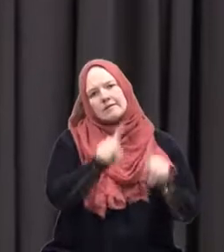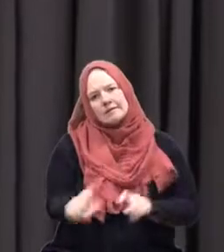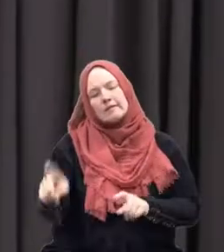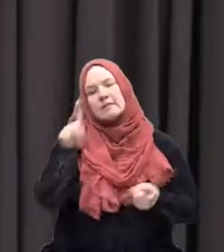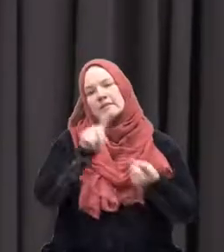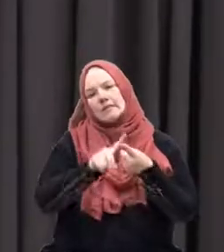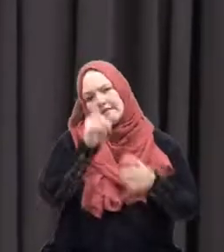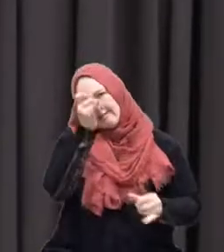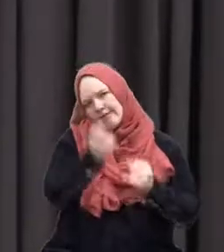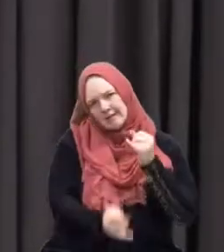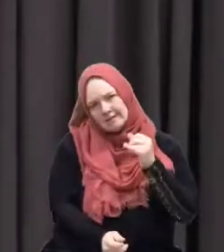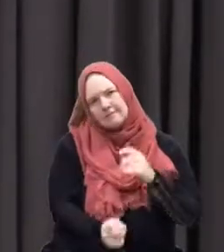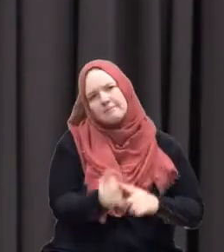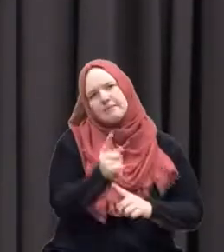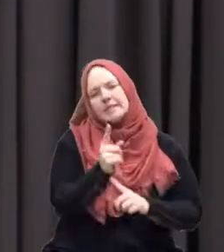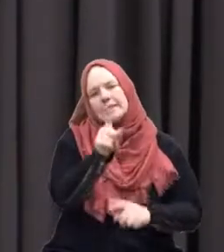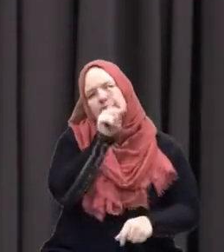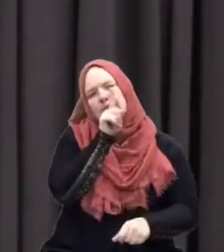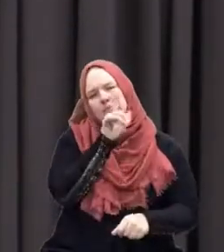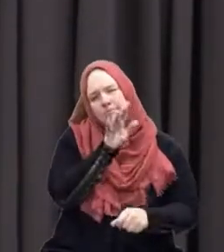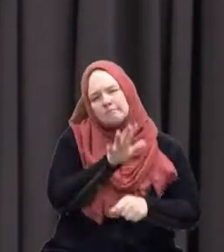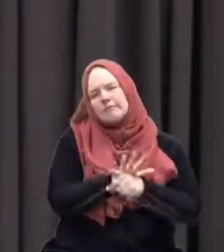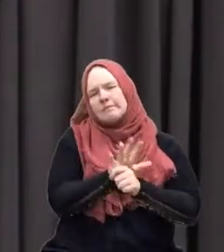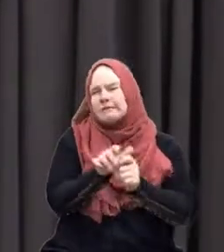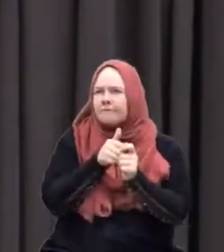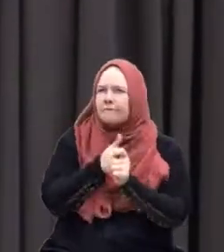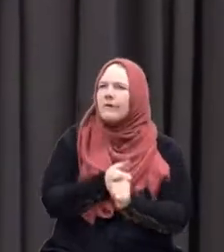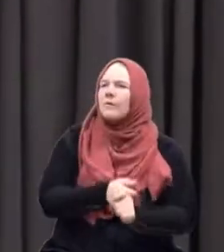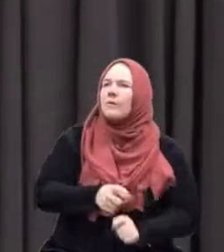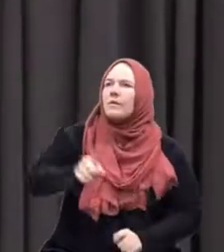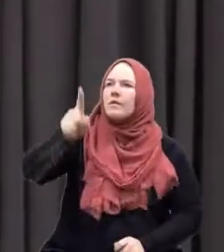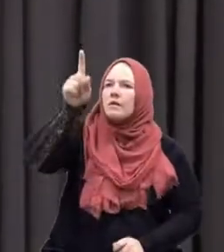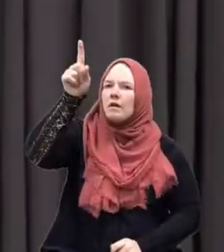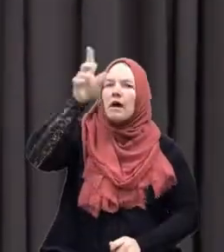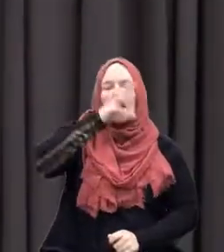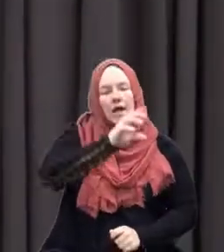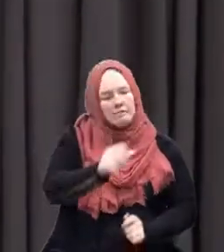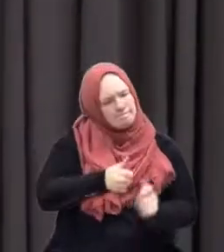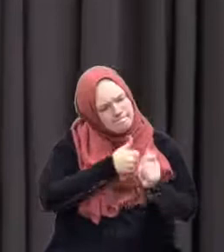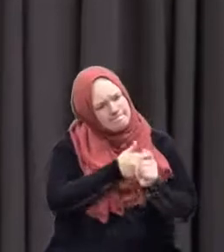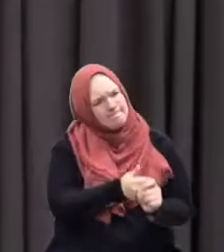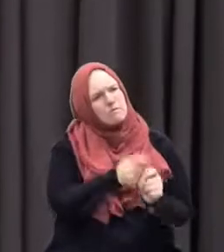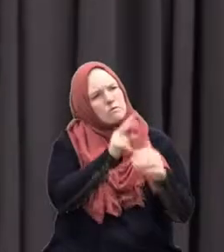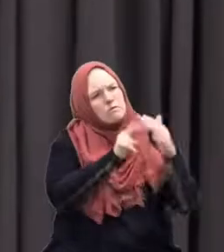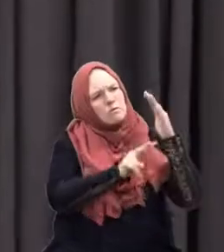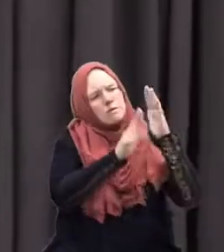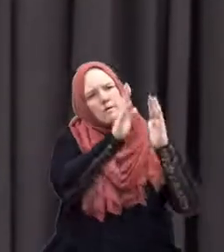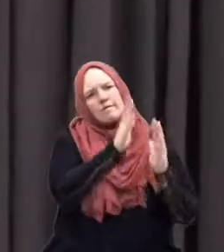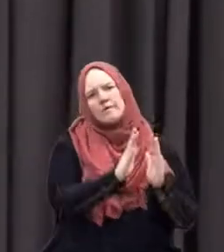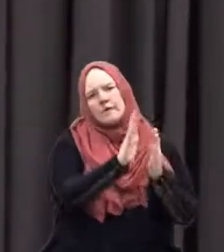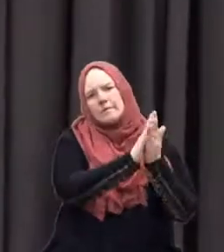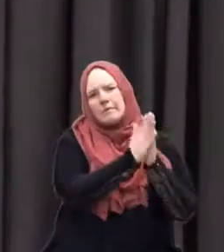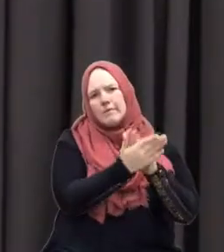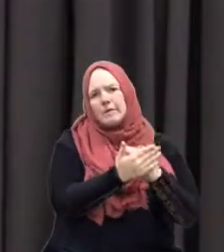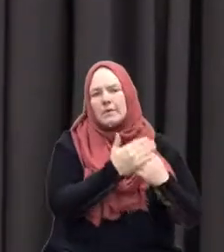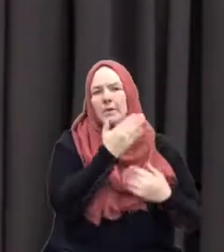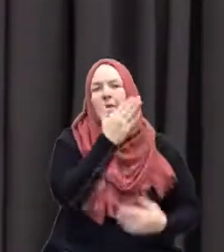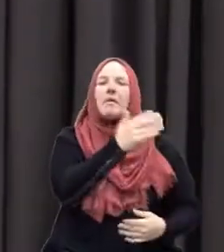fulfilled until the last minute his commitment to Allah and to the Messenger sallallahu alaihi